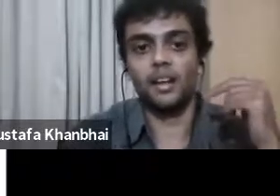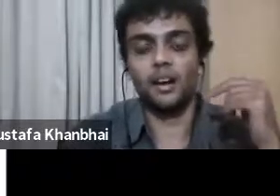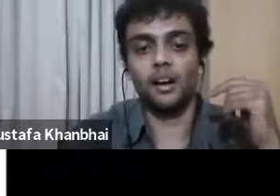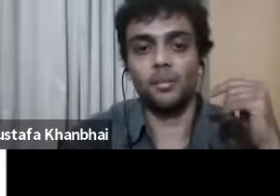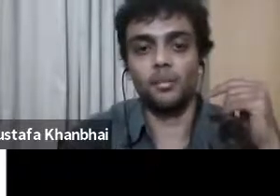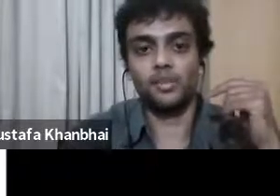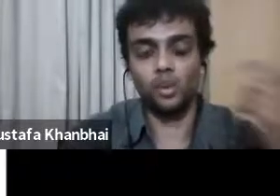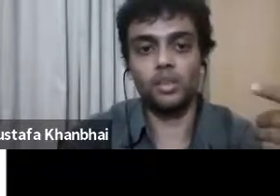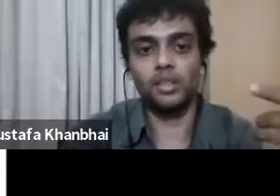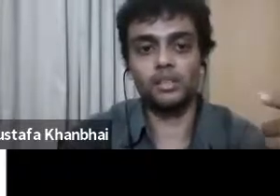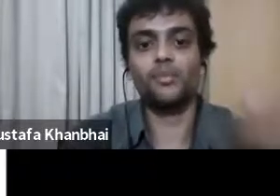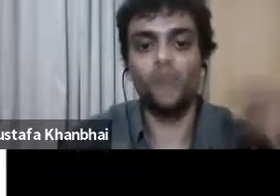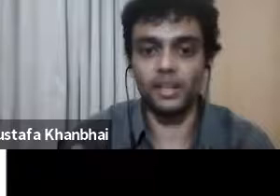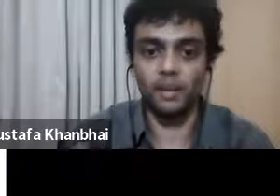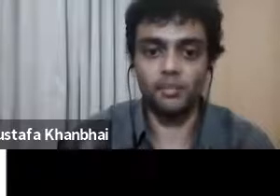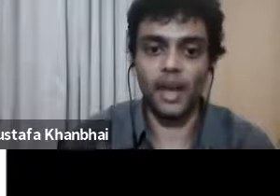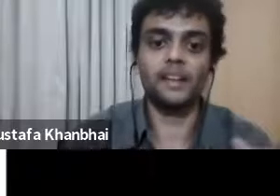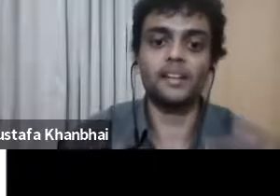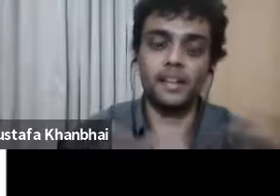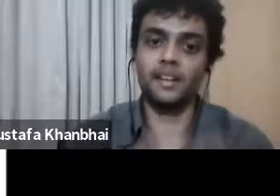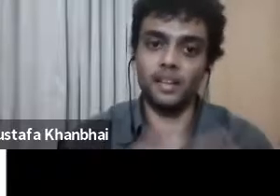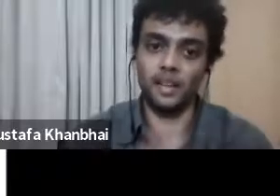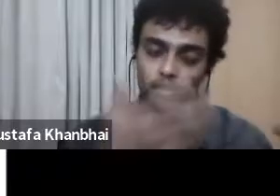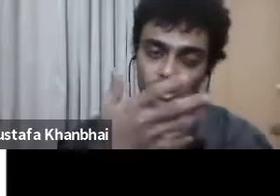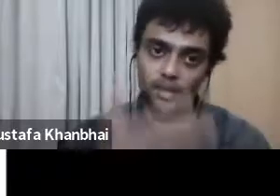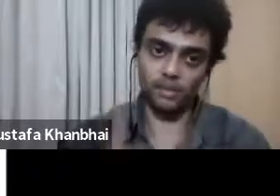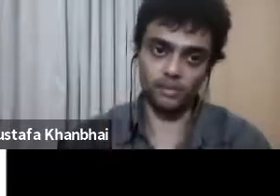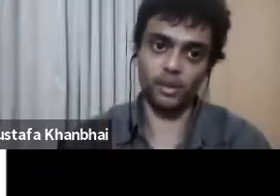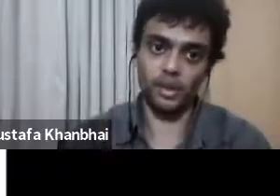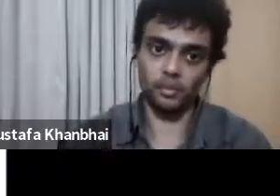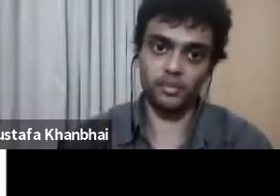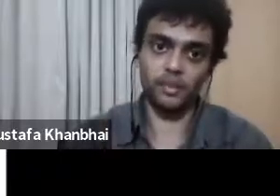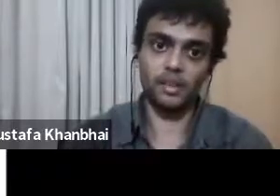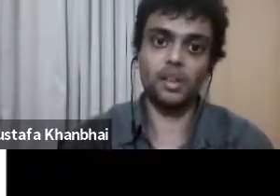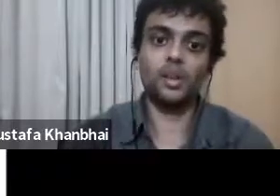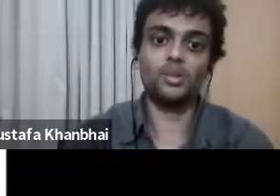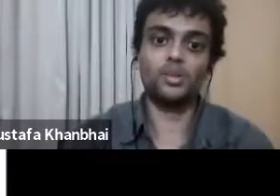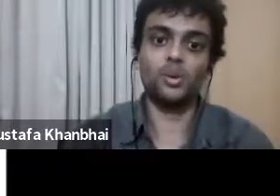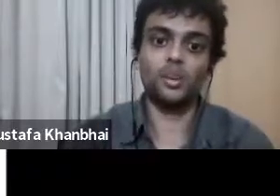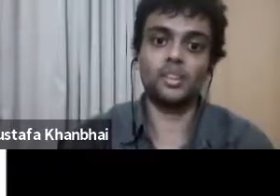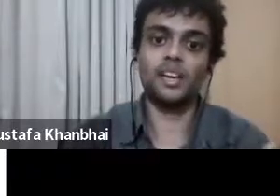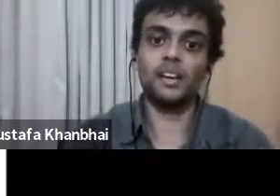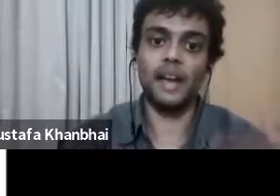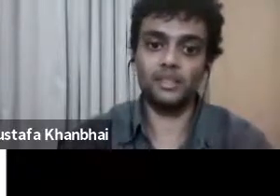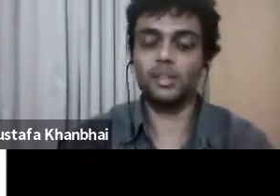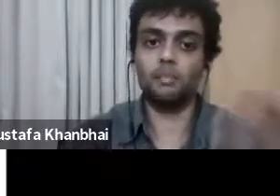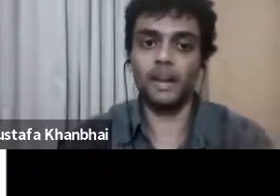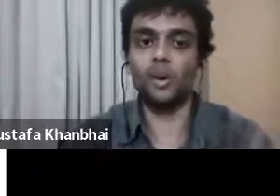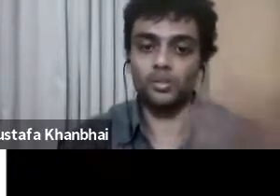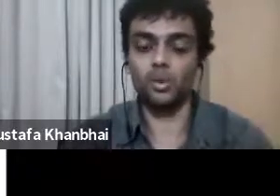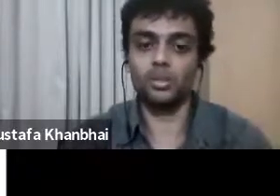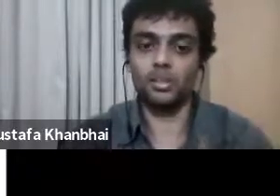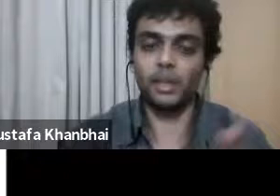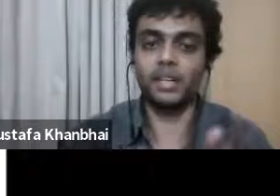and stories for them and created imagery for them. So they